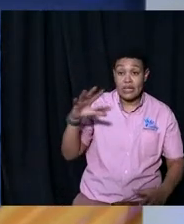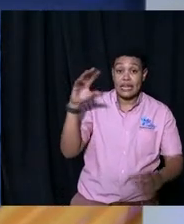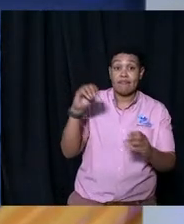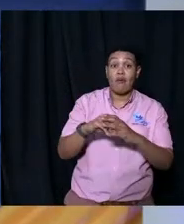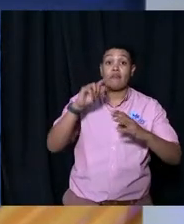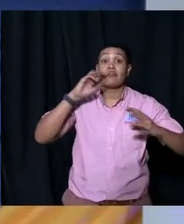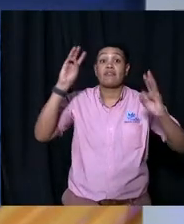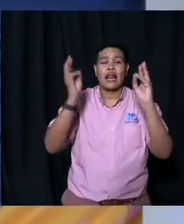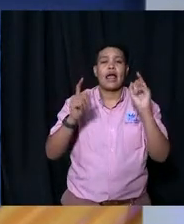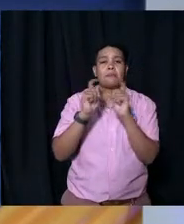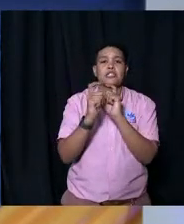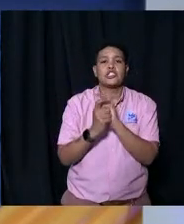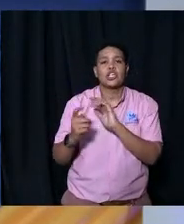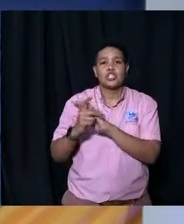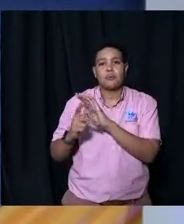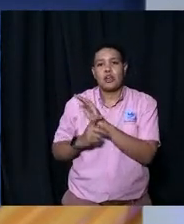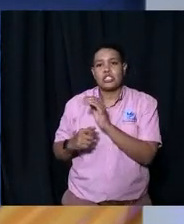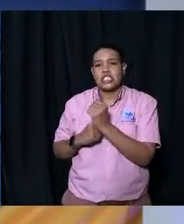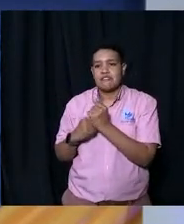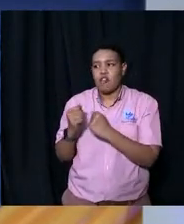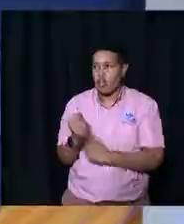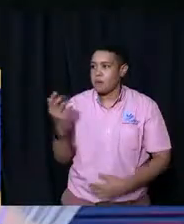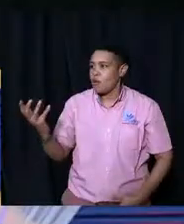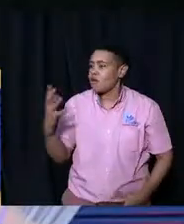in the climate change policy framework?